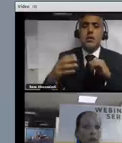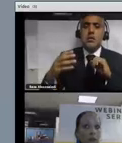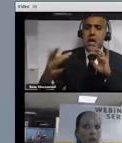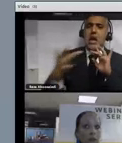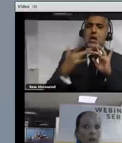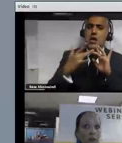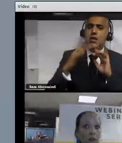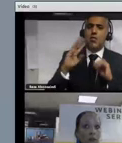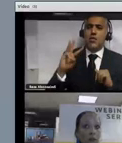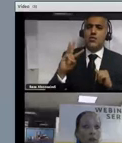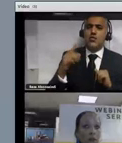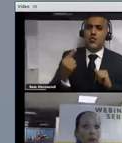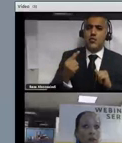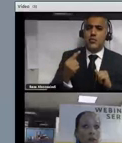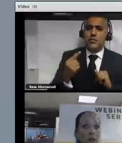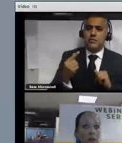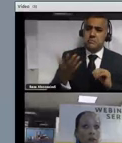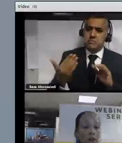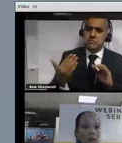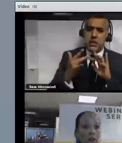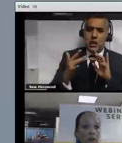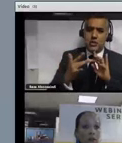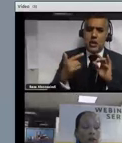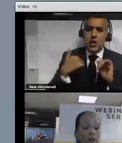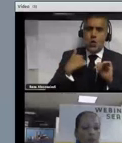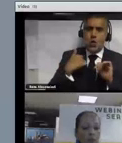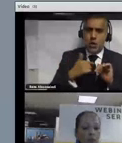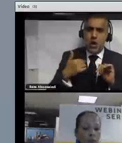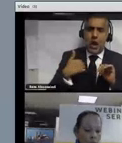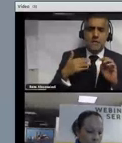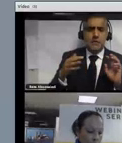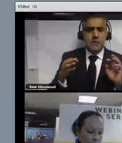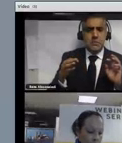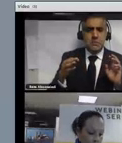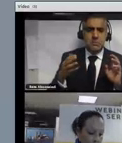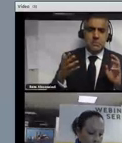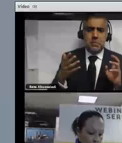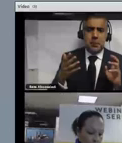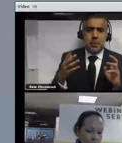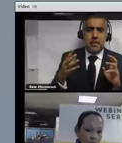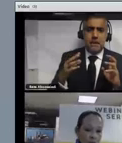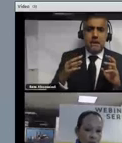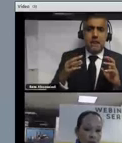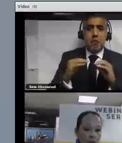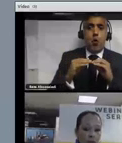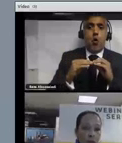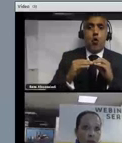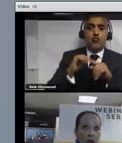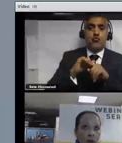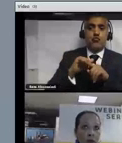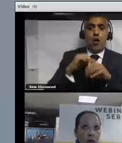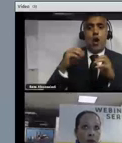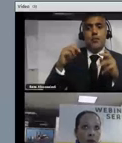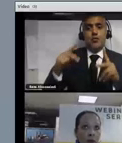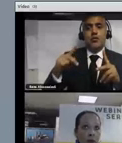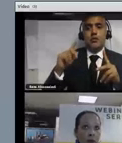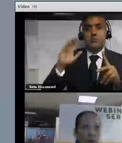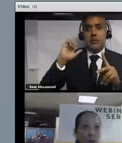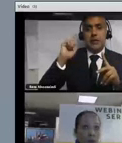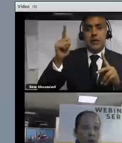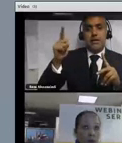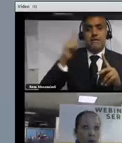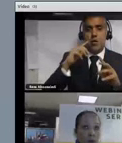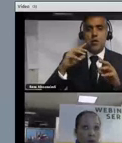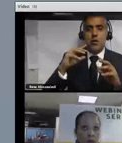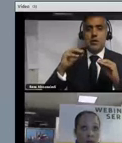Washington Group, there are definitely even more in the coming years opportunities for capacity building.